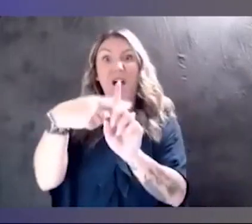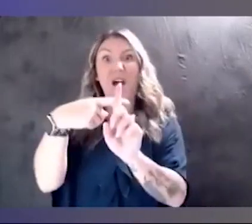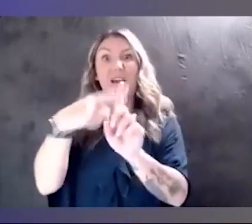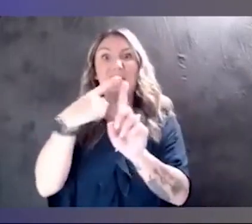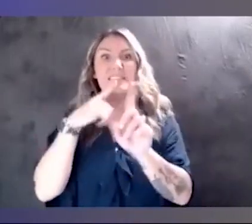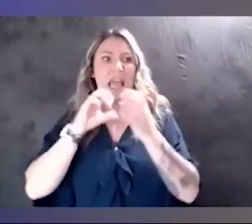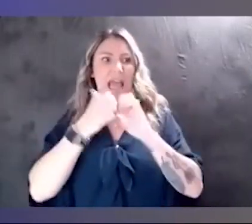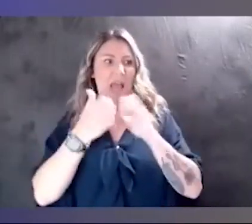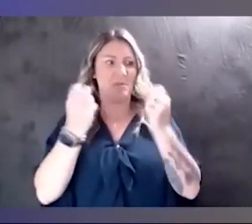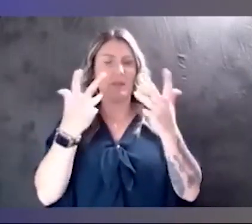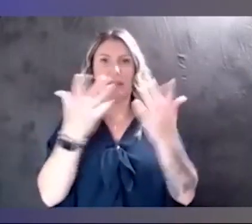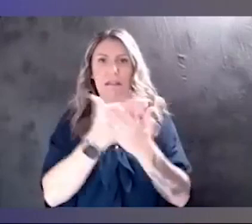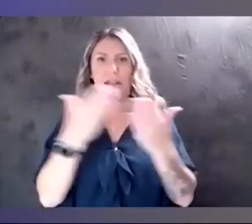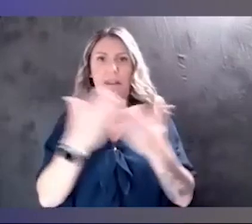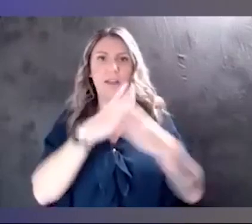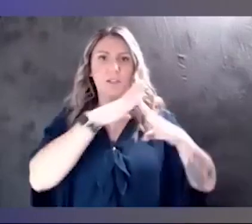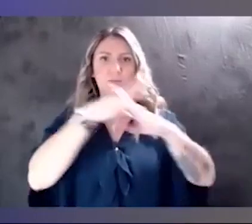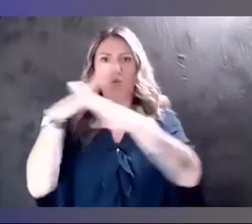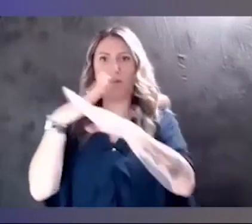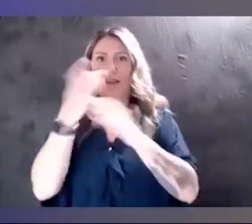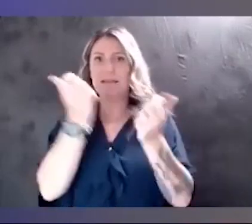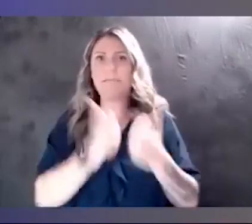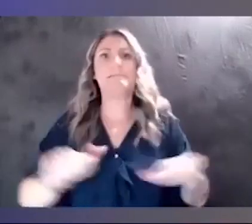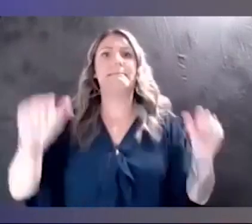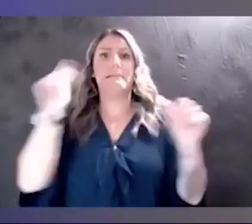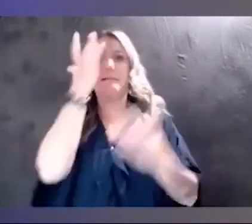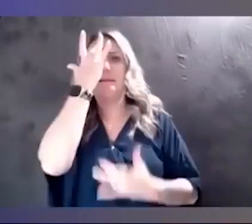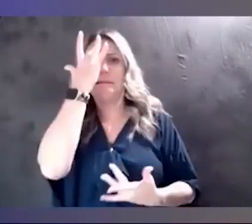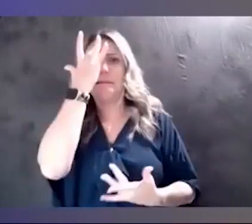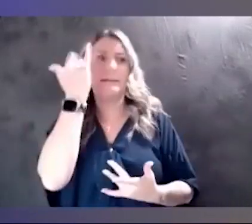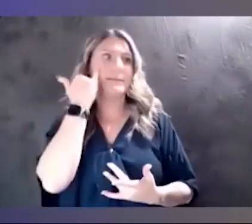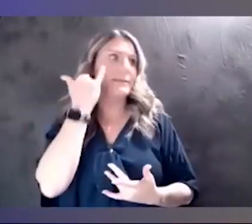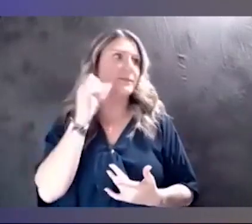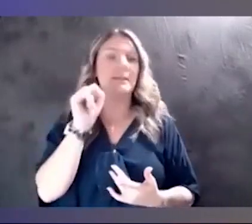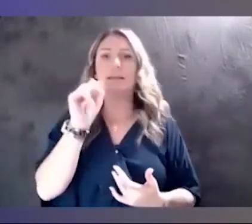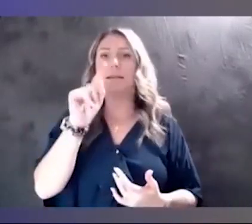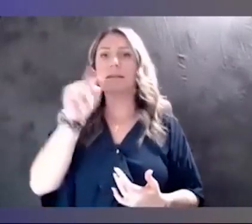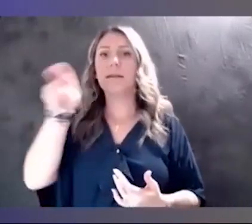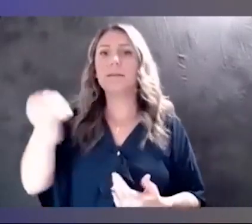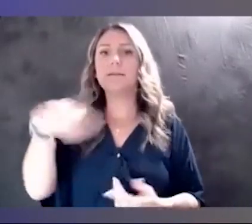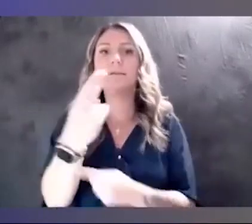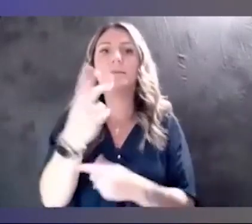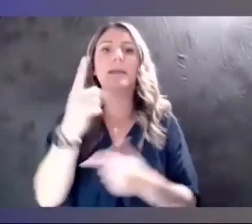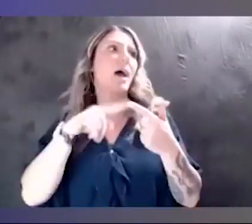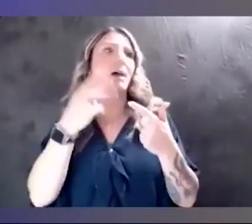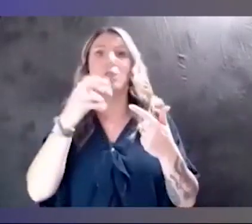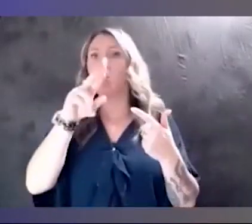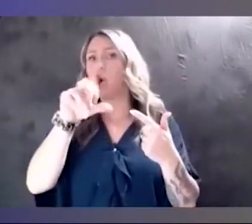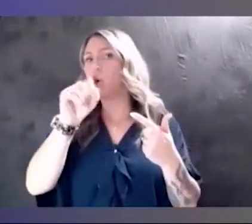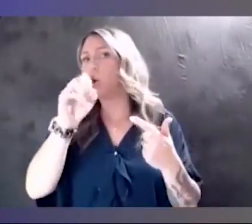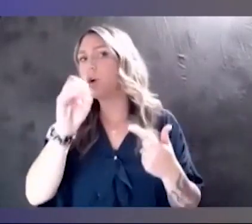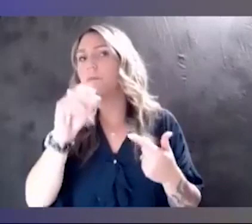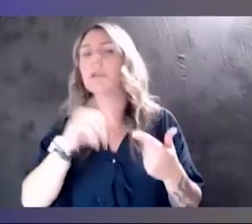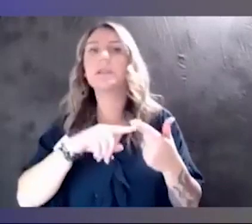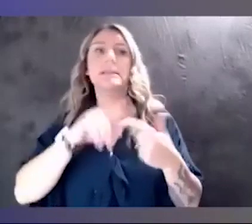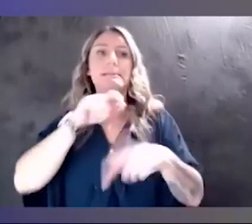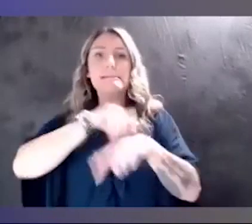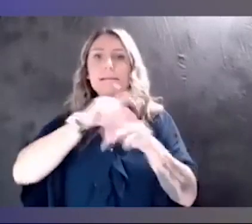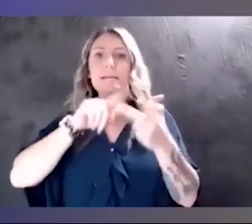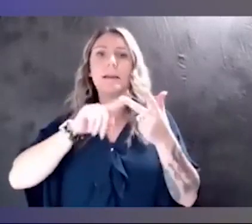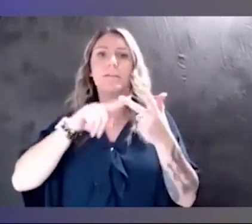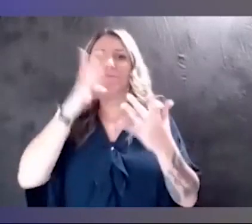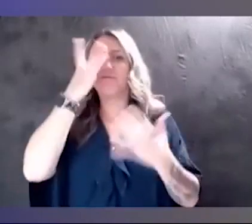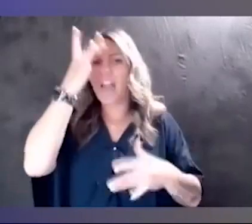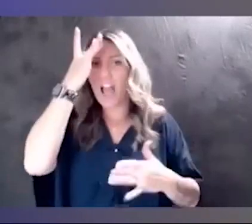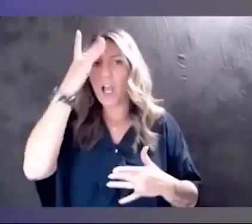to prevent any illness? Whether it's staph infections on the skin, herpes infections in wrestlers on the skin, viral infections, other